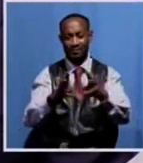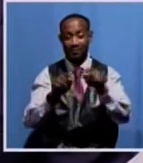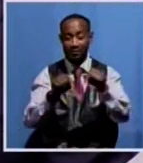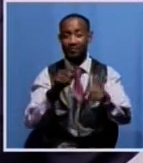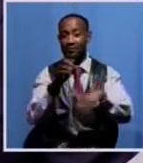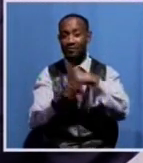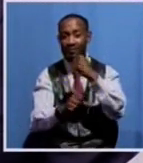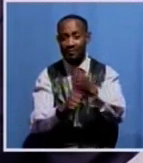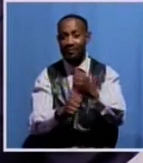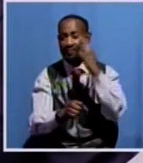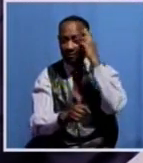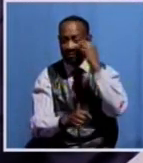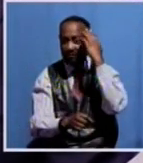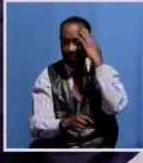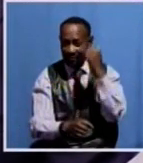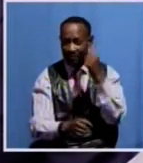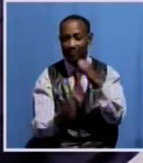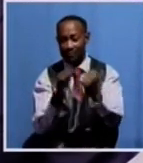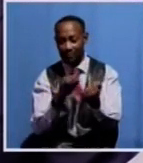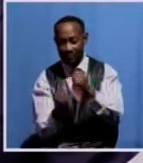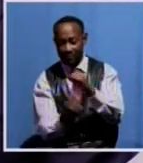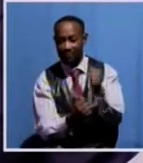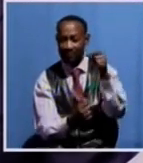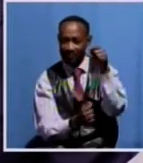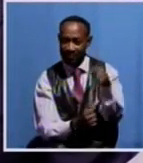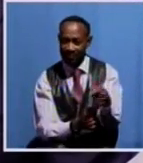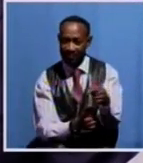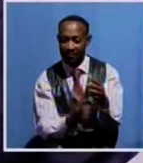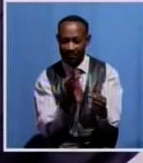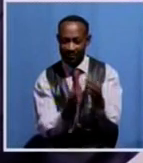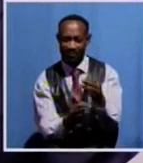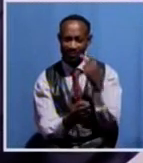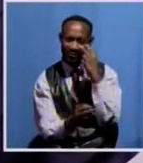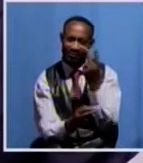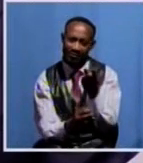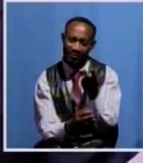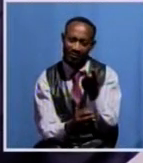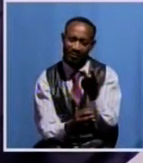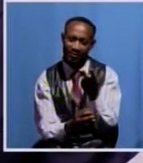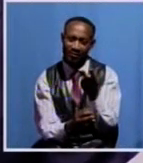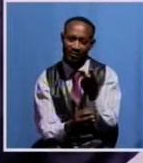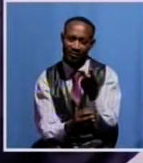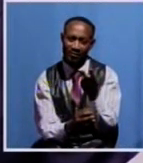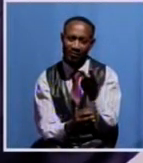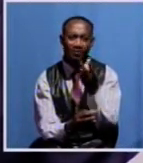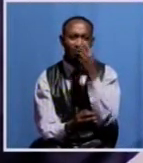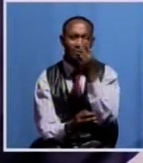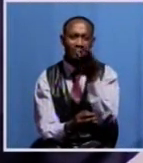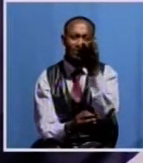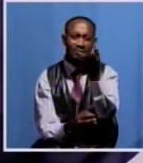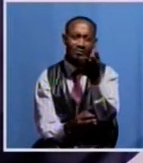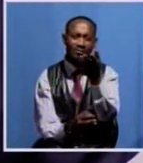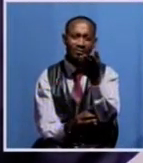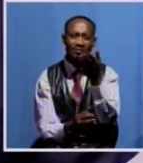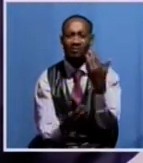we are projecting 2% growth is that if you look at the agricultural sector, what do you see? You see